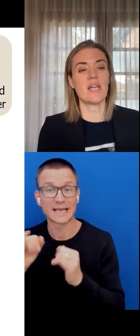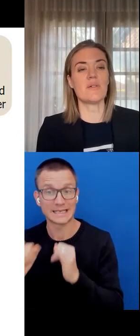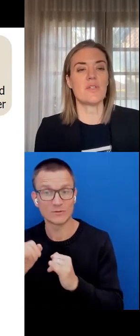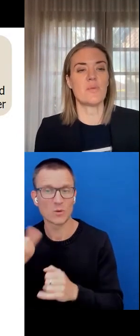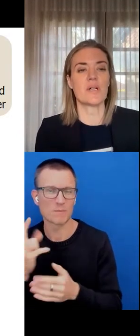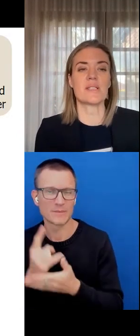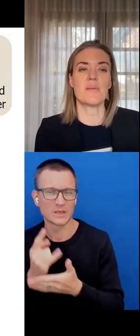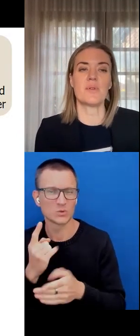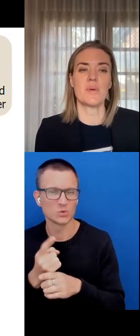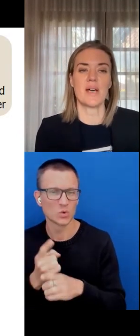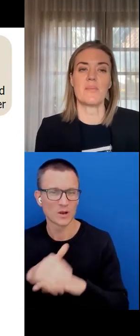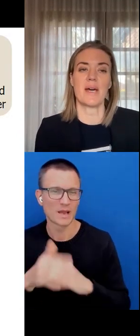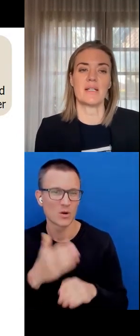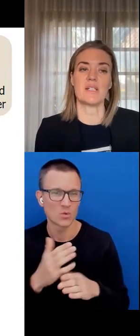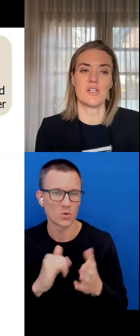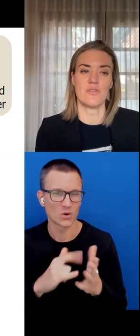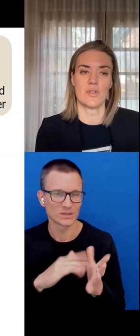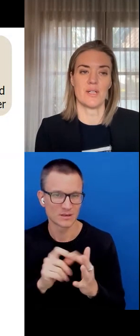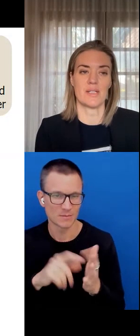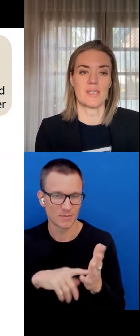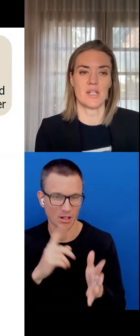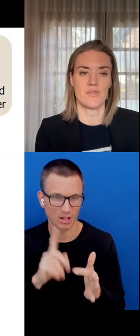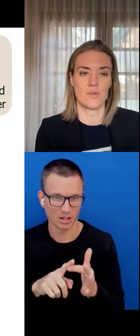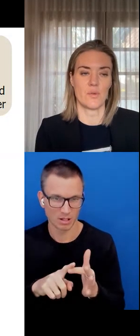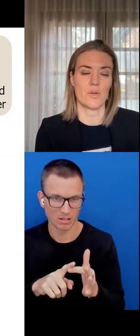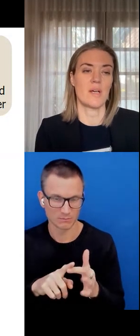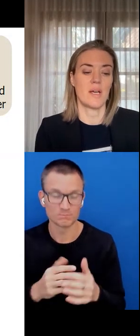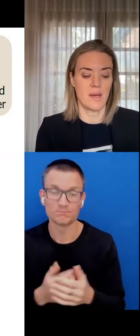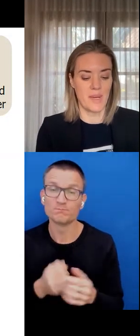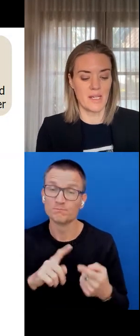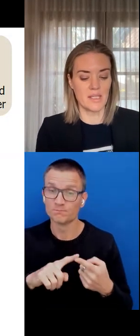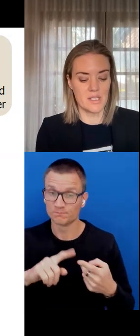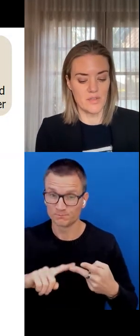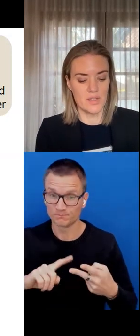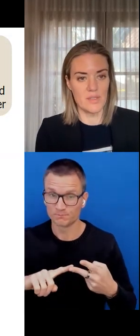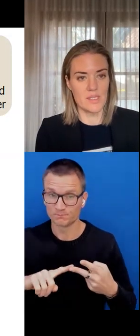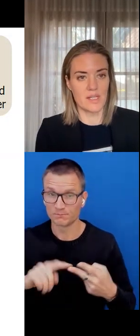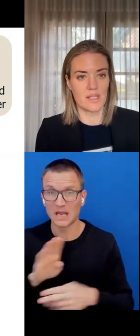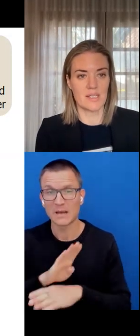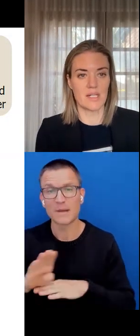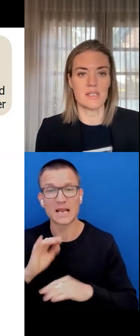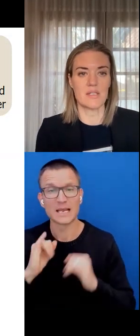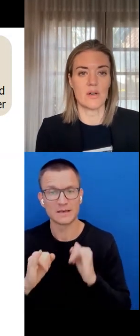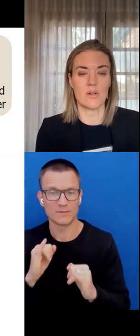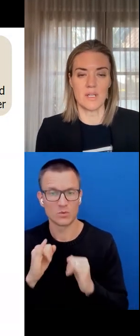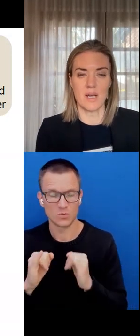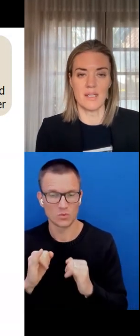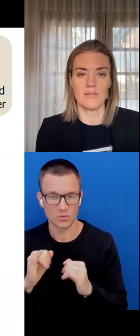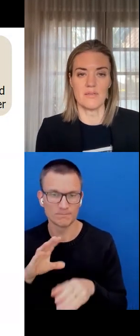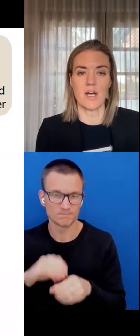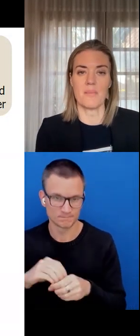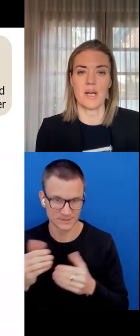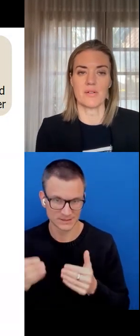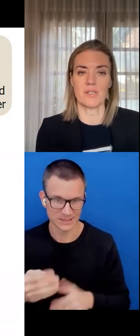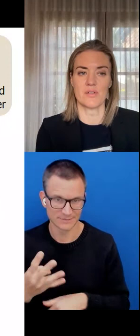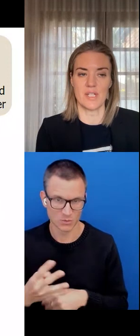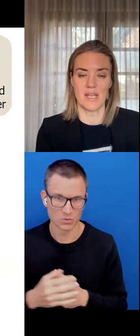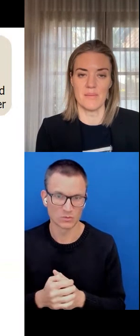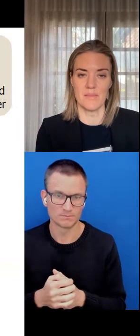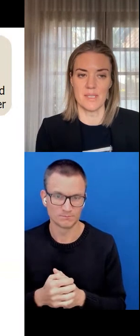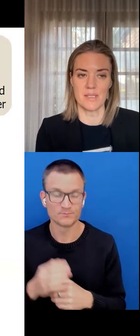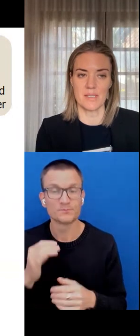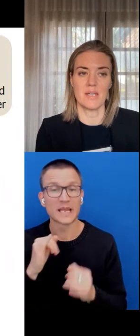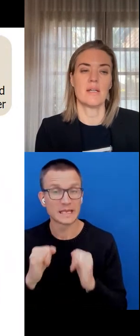So together with your work sample, we have a panel interview in stage 4. Panel interviews are conducted online via